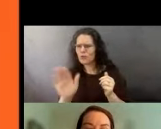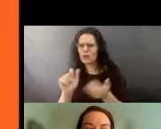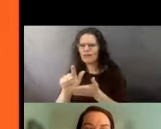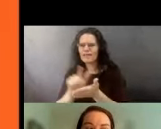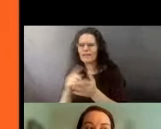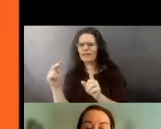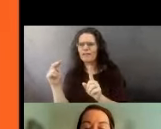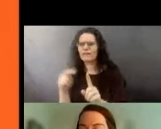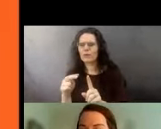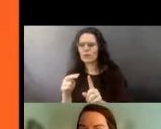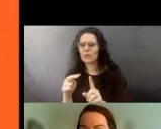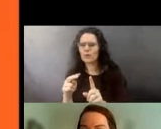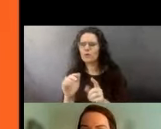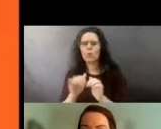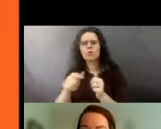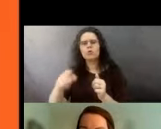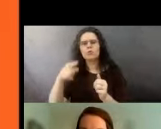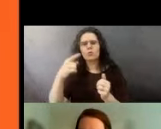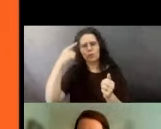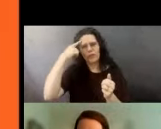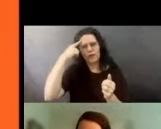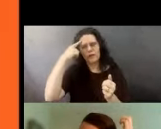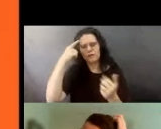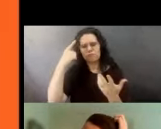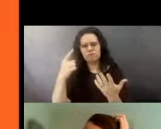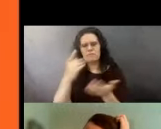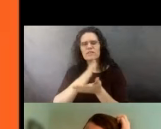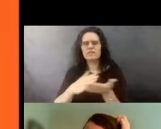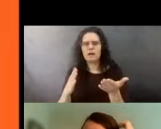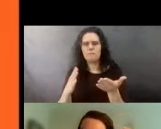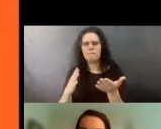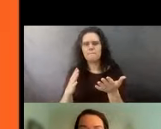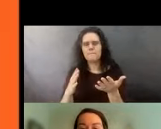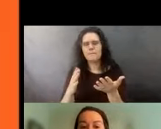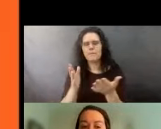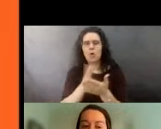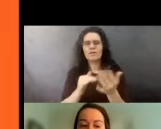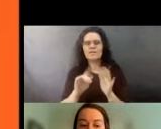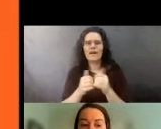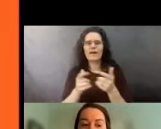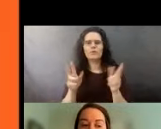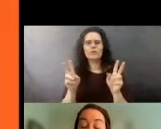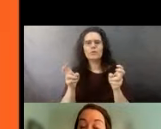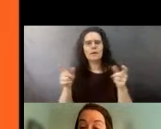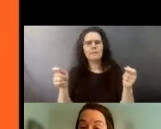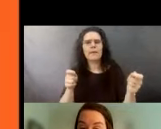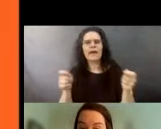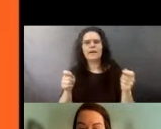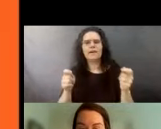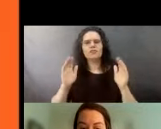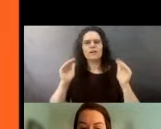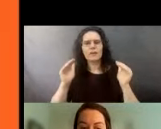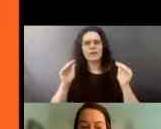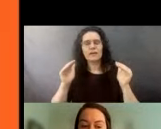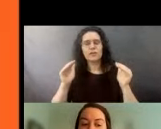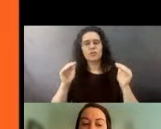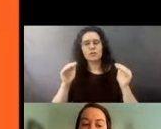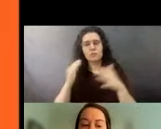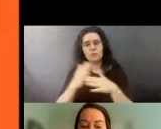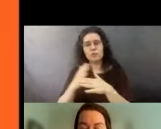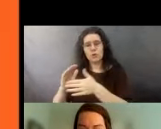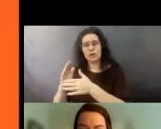would you identify as some of the aspects of managing expectations, both between partners in a partnership,